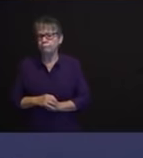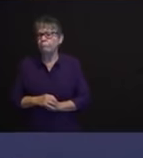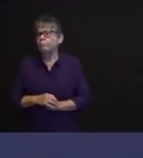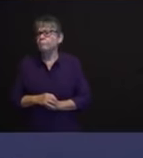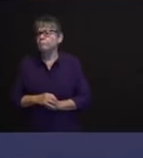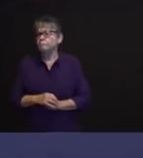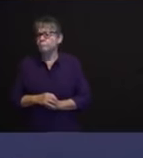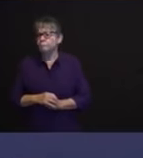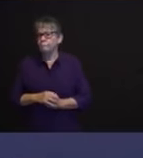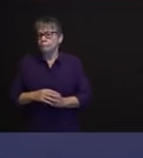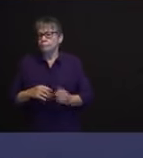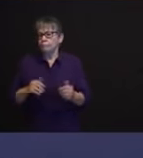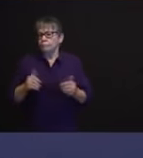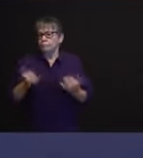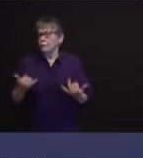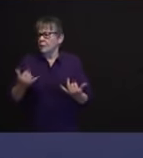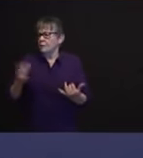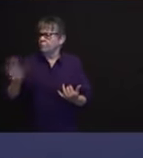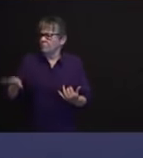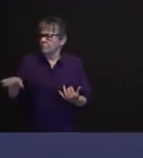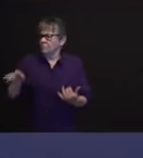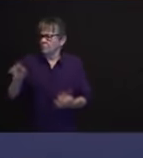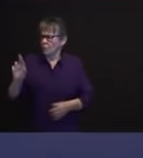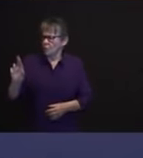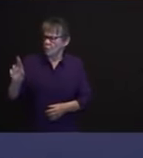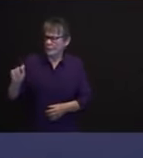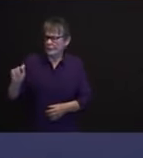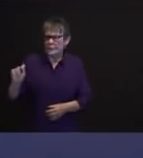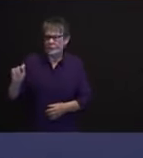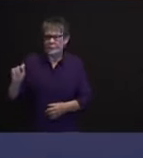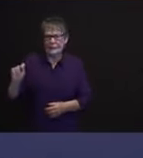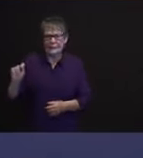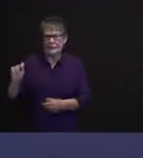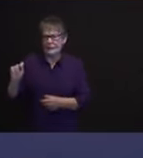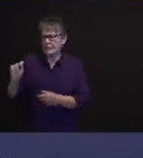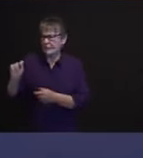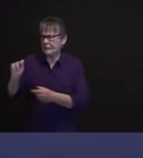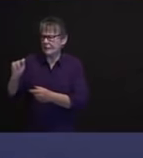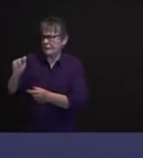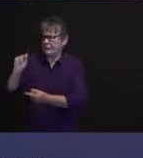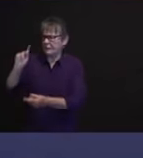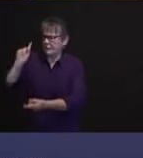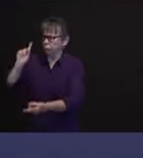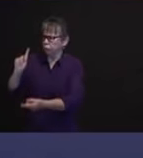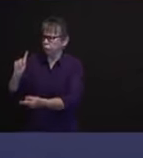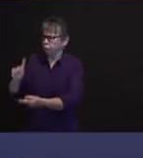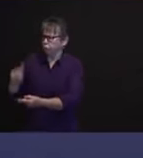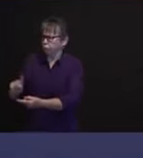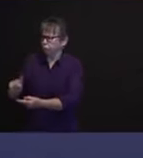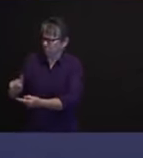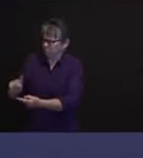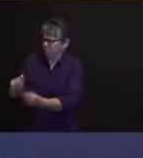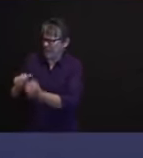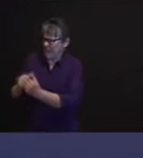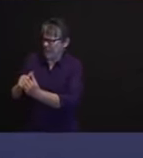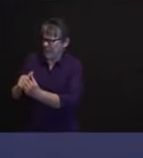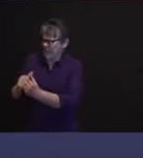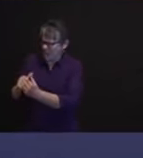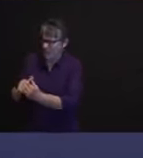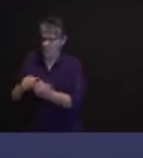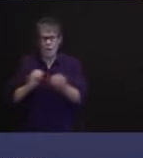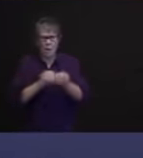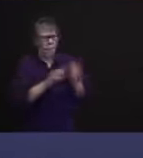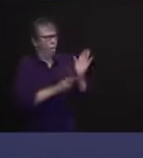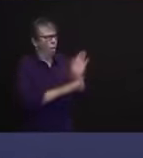been dropping despite the rise in other numbers? What science and data did you specifically use to make today's decisions regarding sports and gatherings? Does the